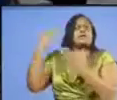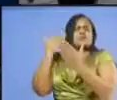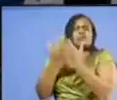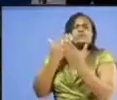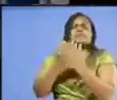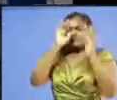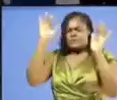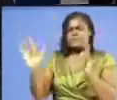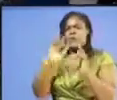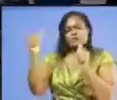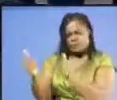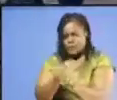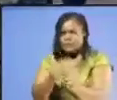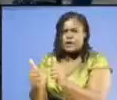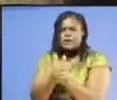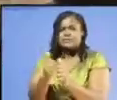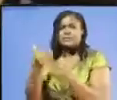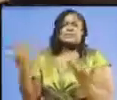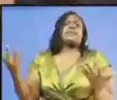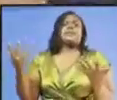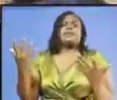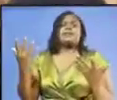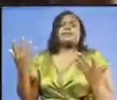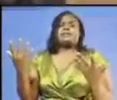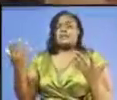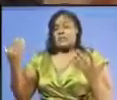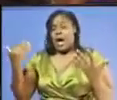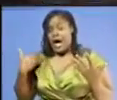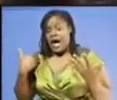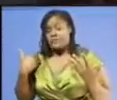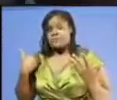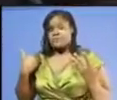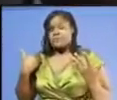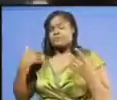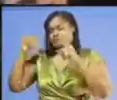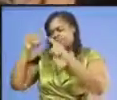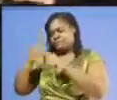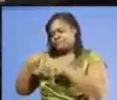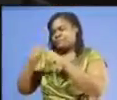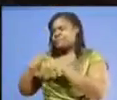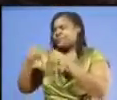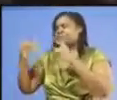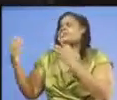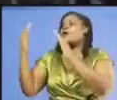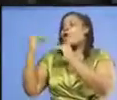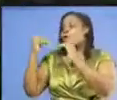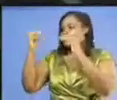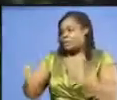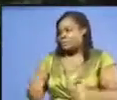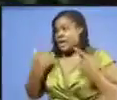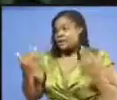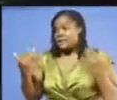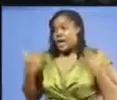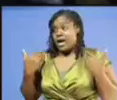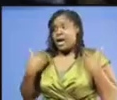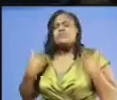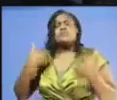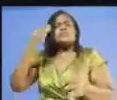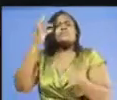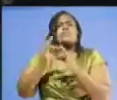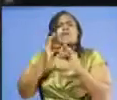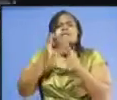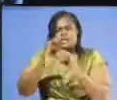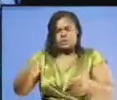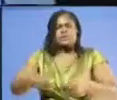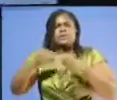mercy will follow you. If you've got some faith, he'll keep your hope alive. If you've got some faith, he'll keep your